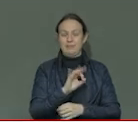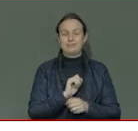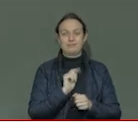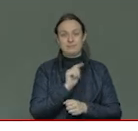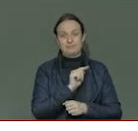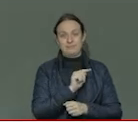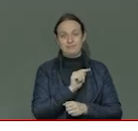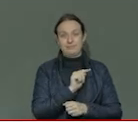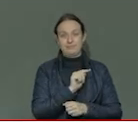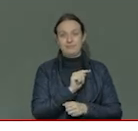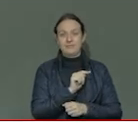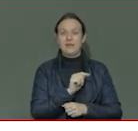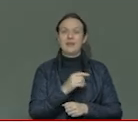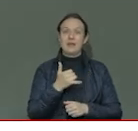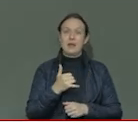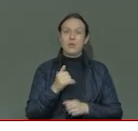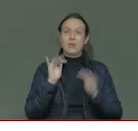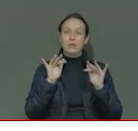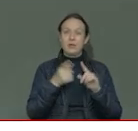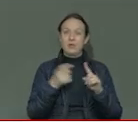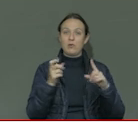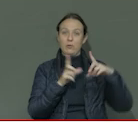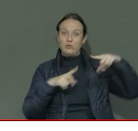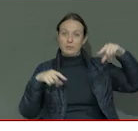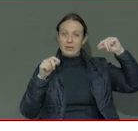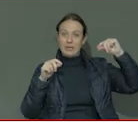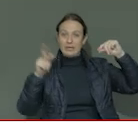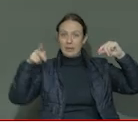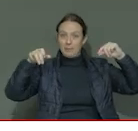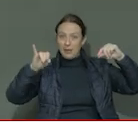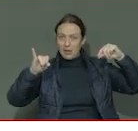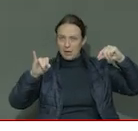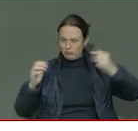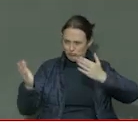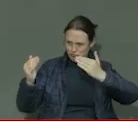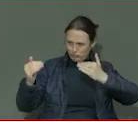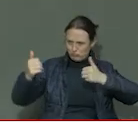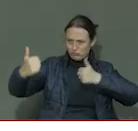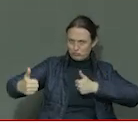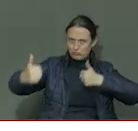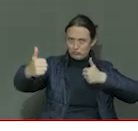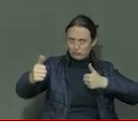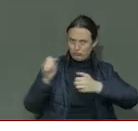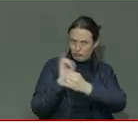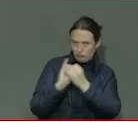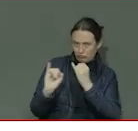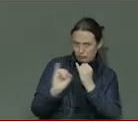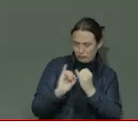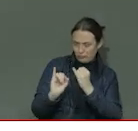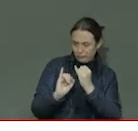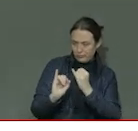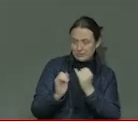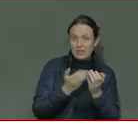3, when the Japanese officials interview Pi, we come to the realization that Richard